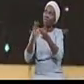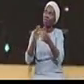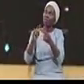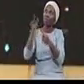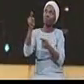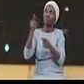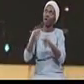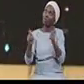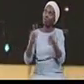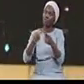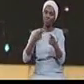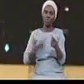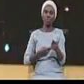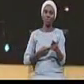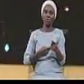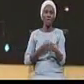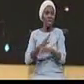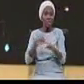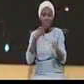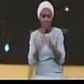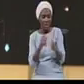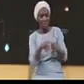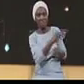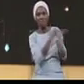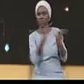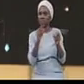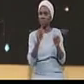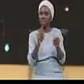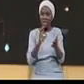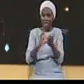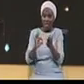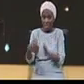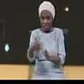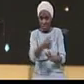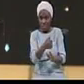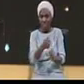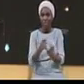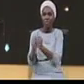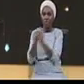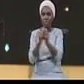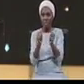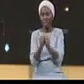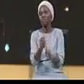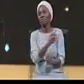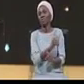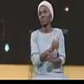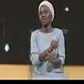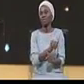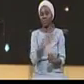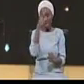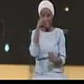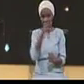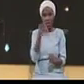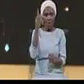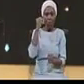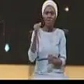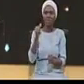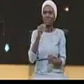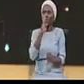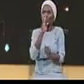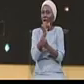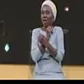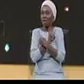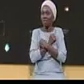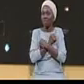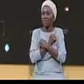say unto them, he counted himself as part of them. He was a beloved prophet in the sight of the Lord,